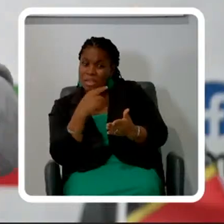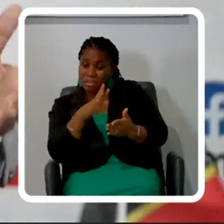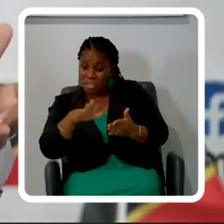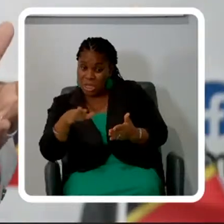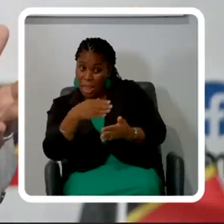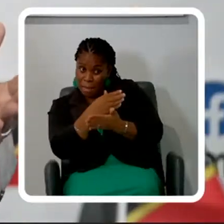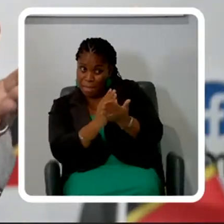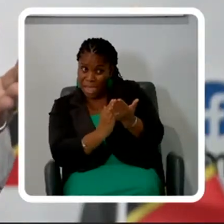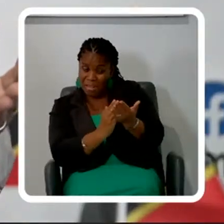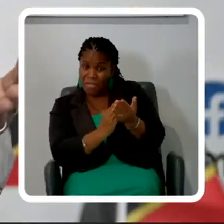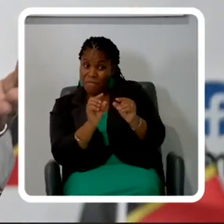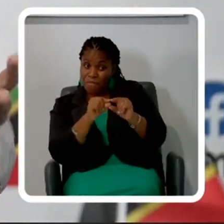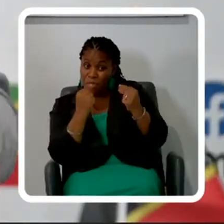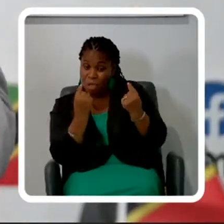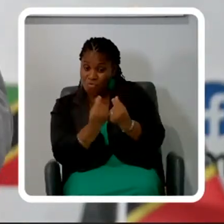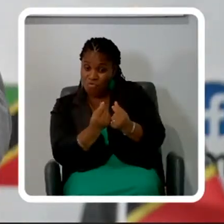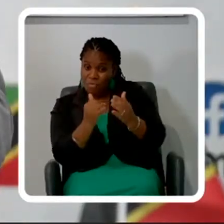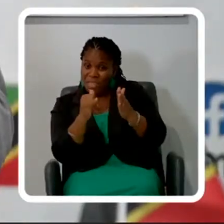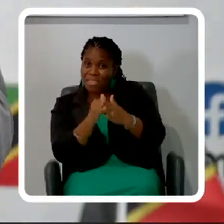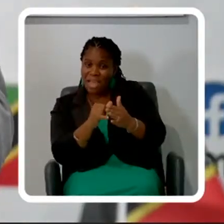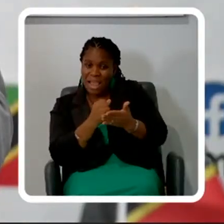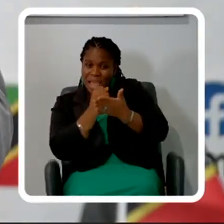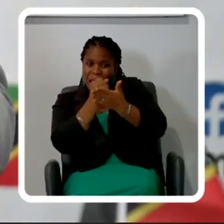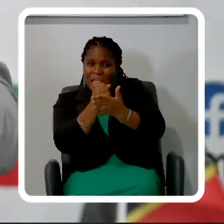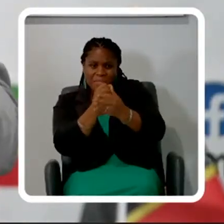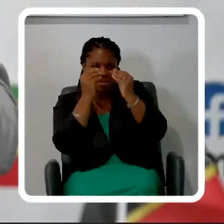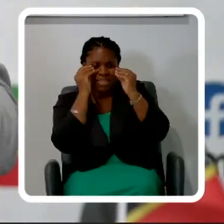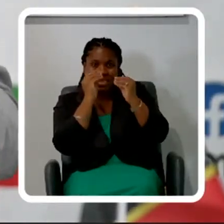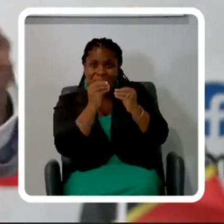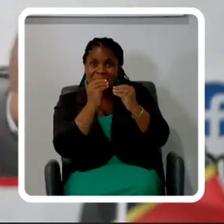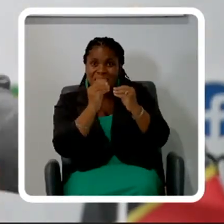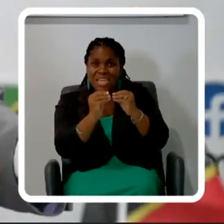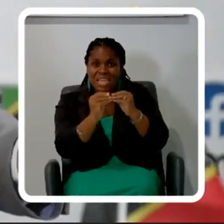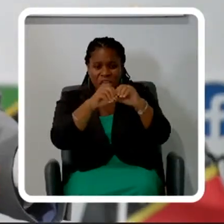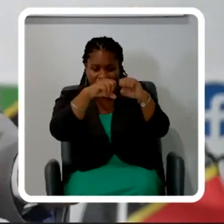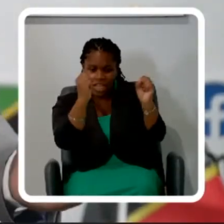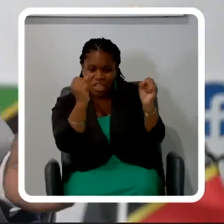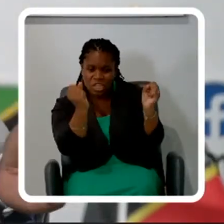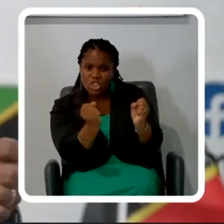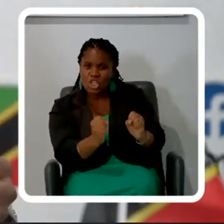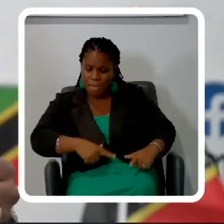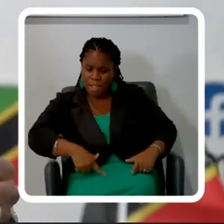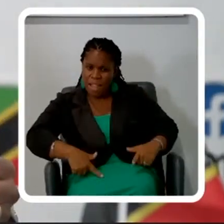not in a religious sense. So what is the guiding